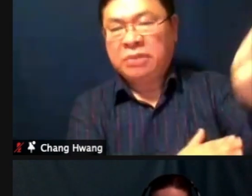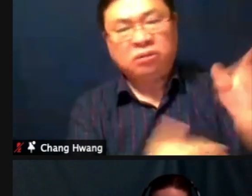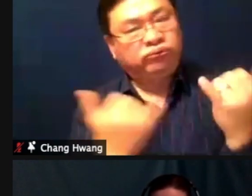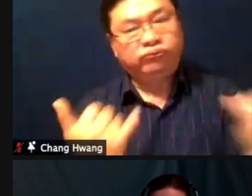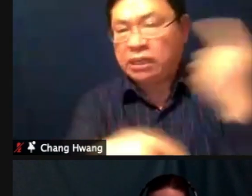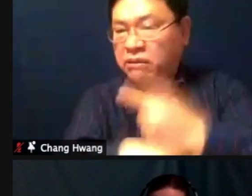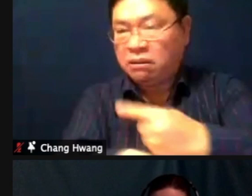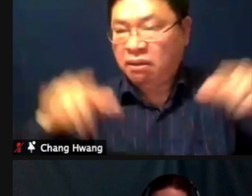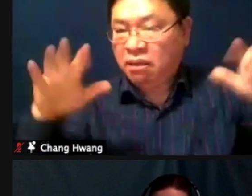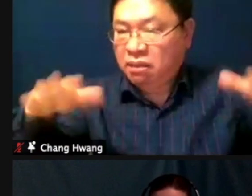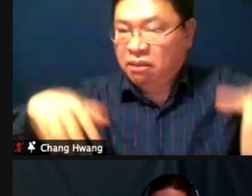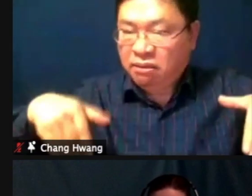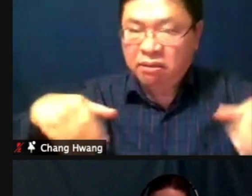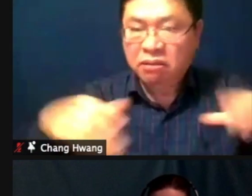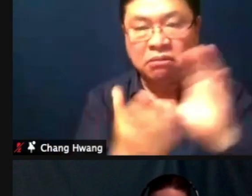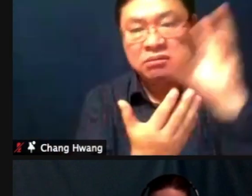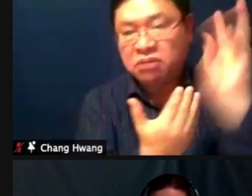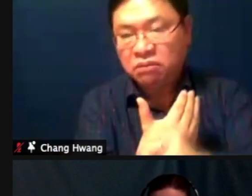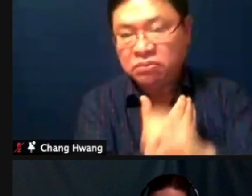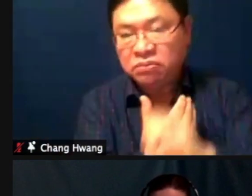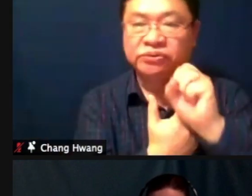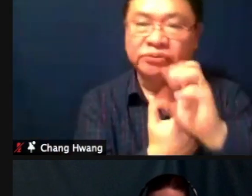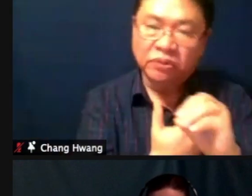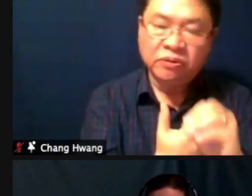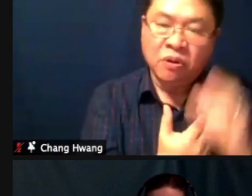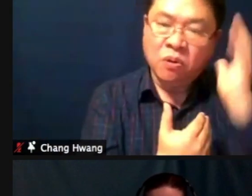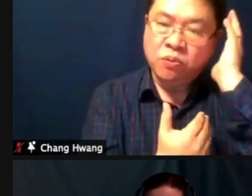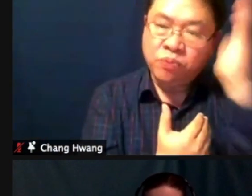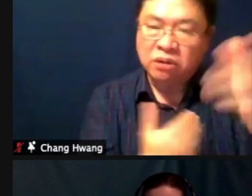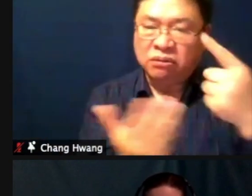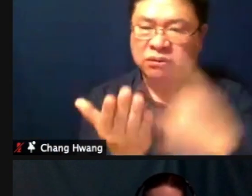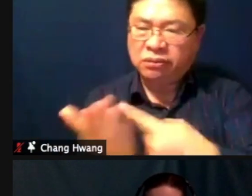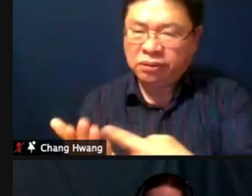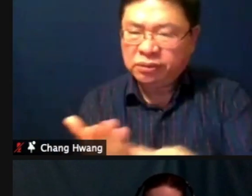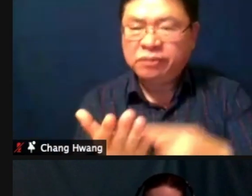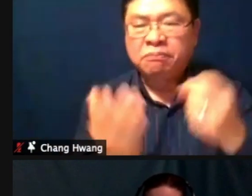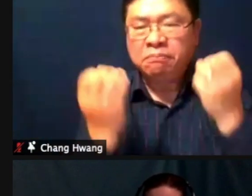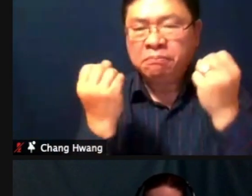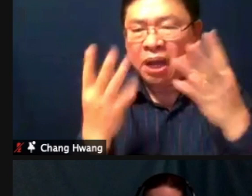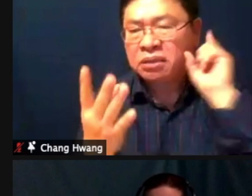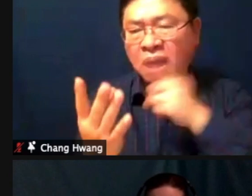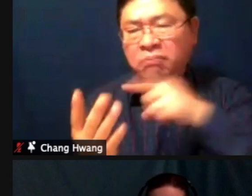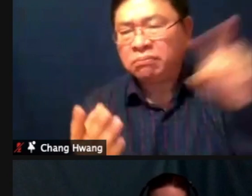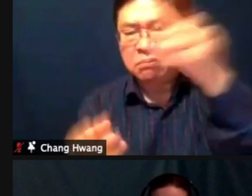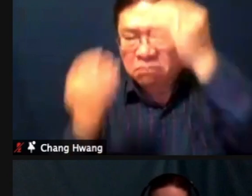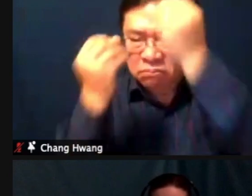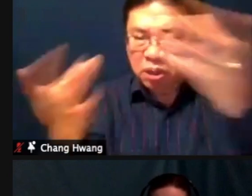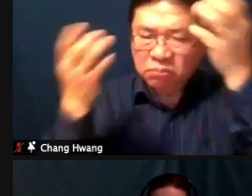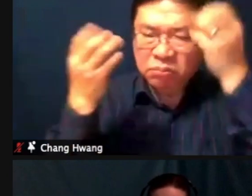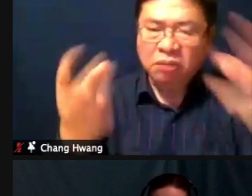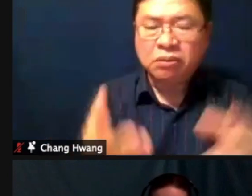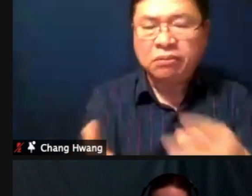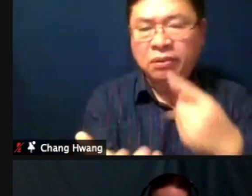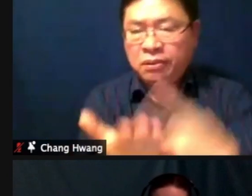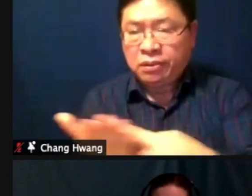a natural and idiomatic way to use the language. And I would like to see that happen so that Korean Sign Language can